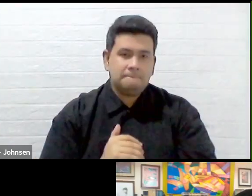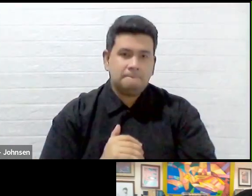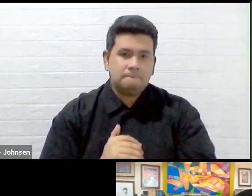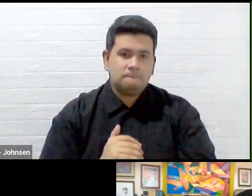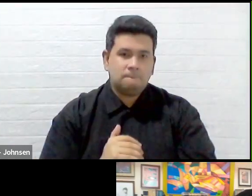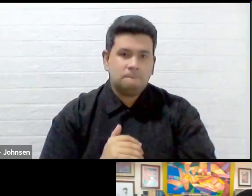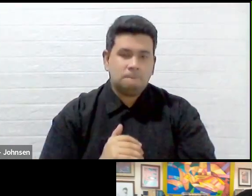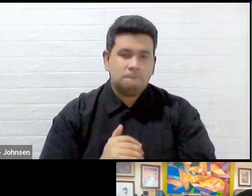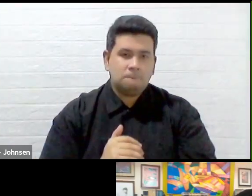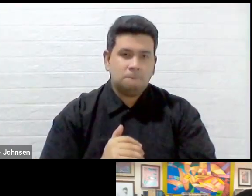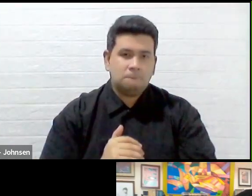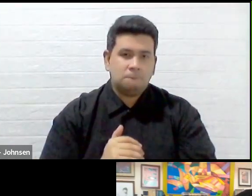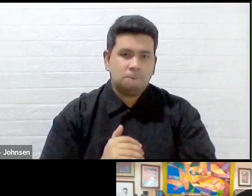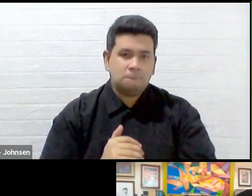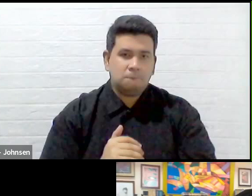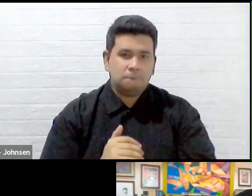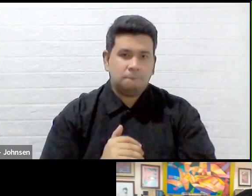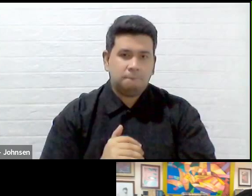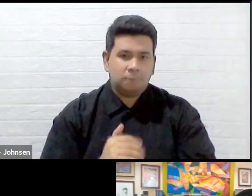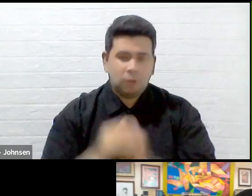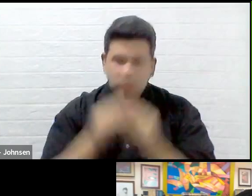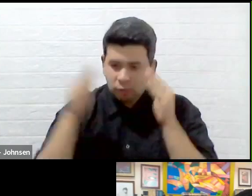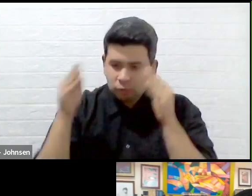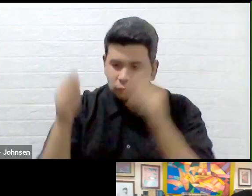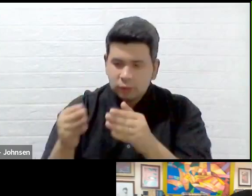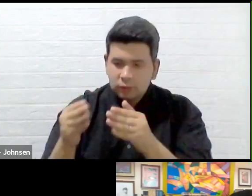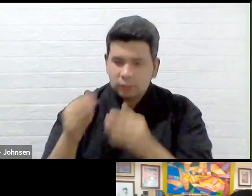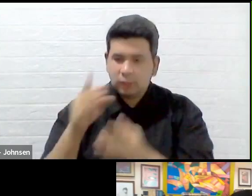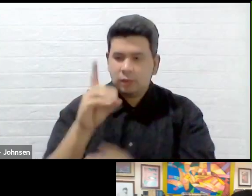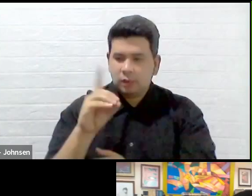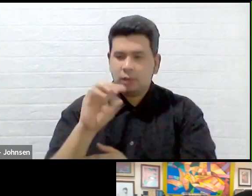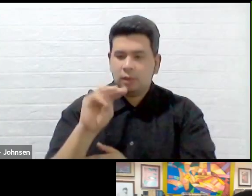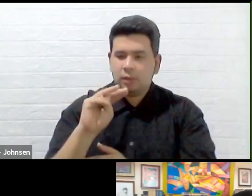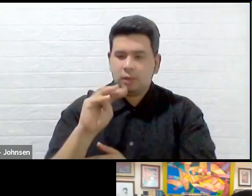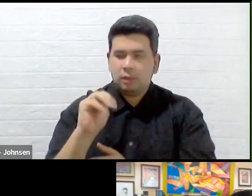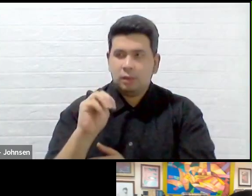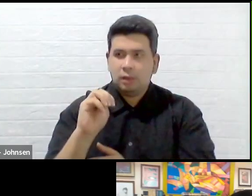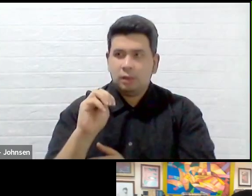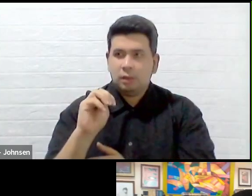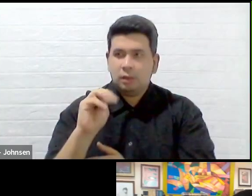the specialty is in demographic history, historical demography, sorry.